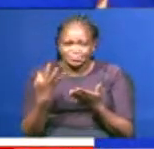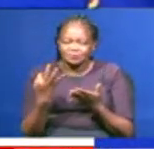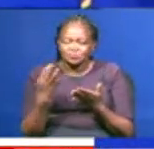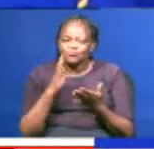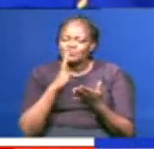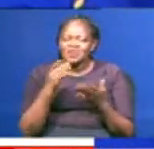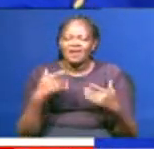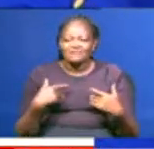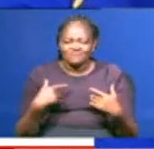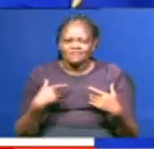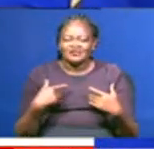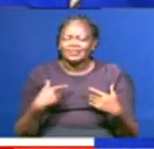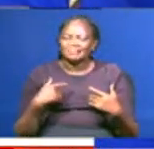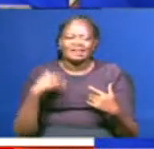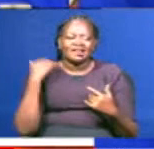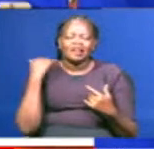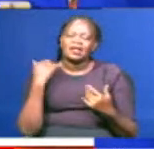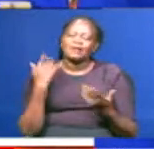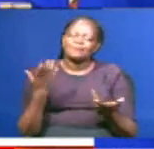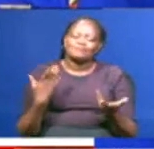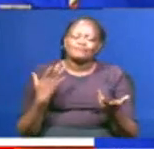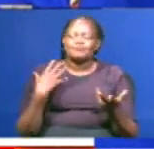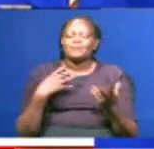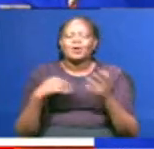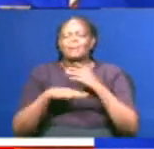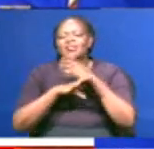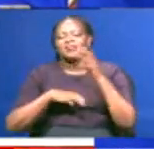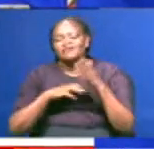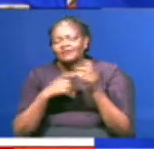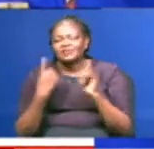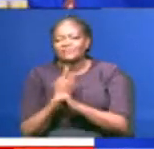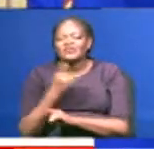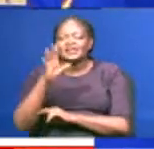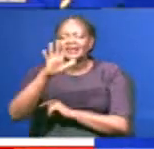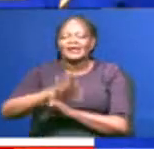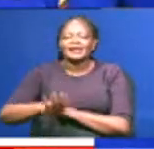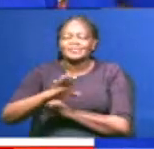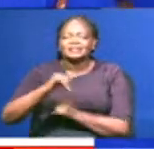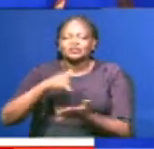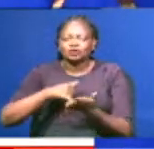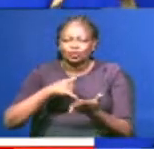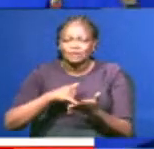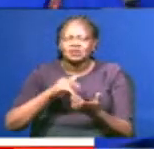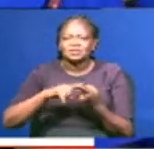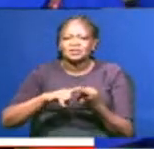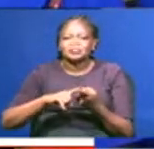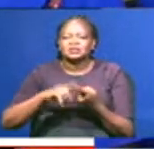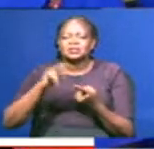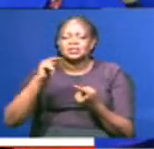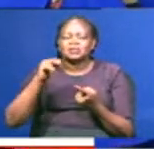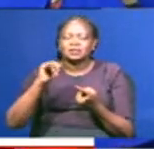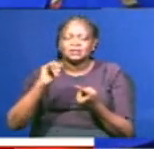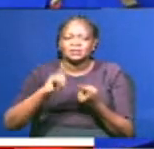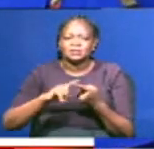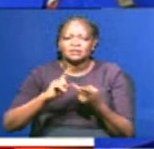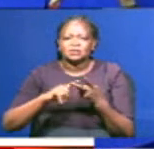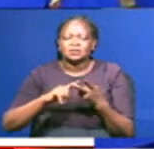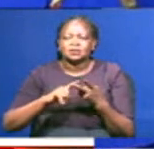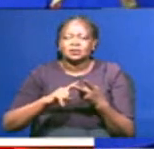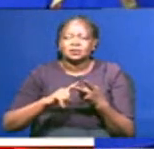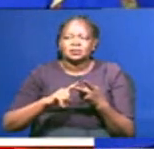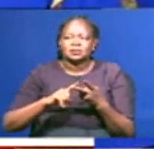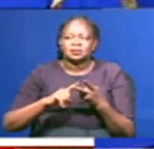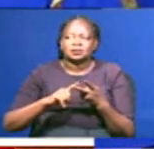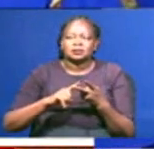having spates of robberies within a number of estates, which includes Riunderi. We have